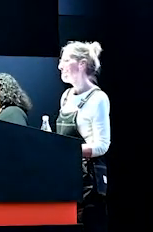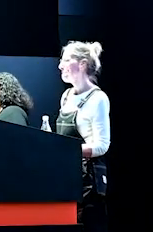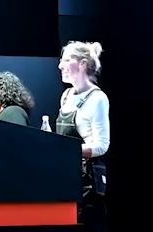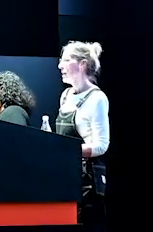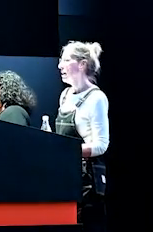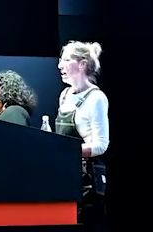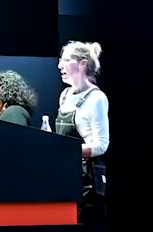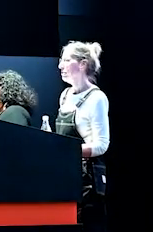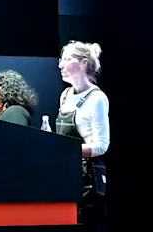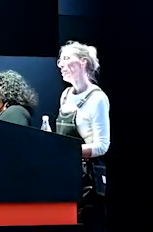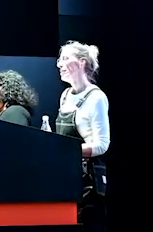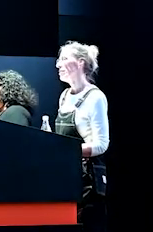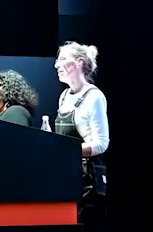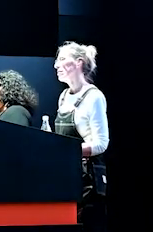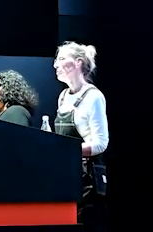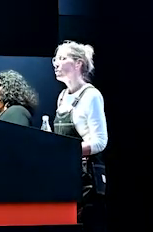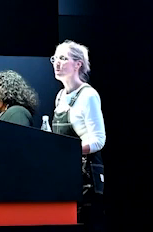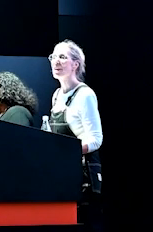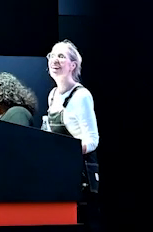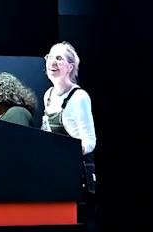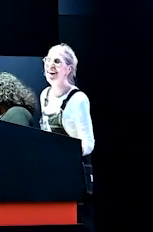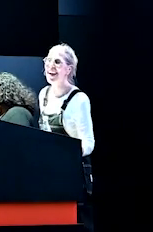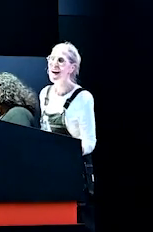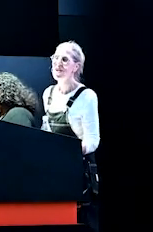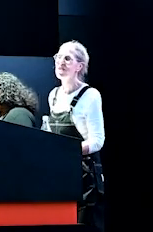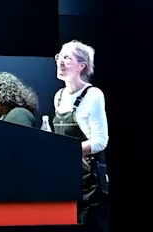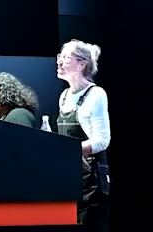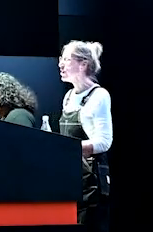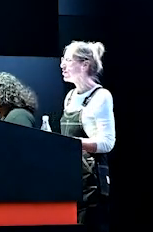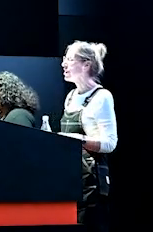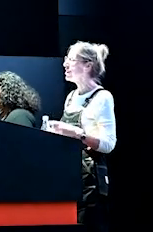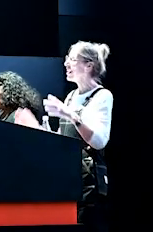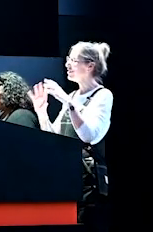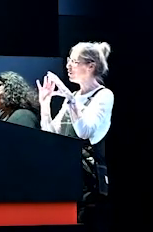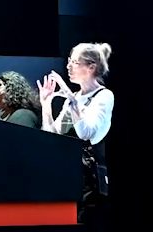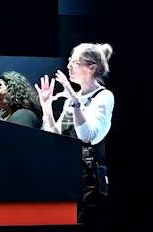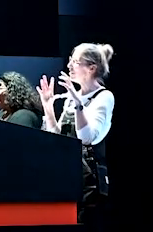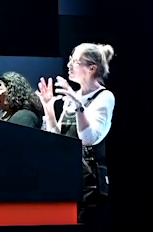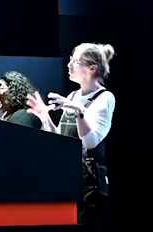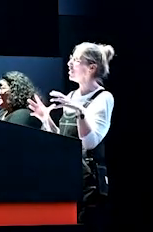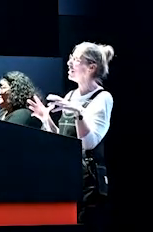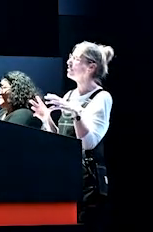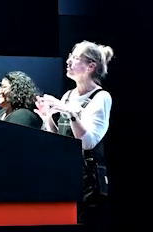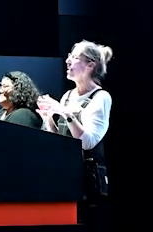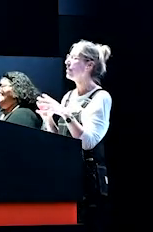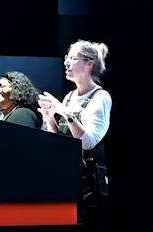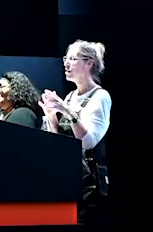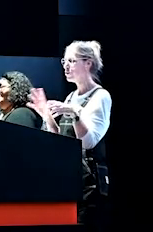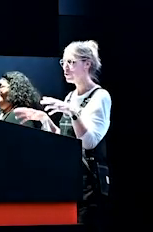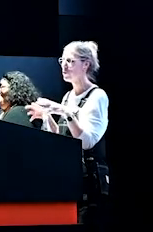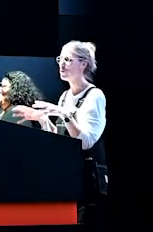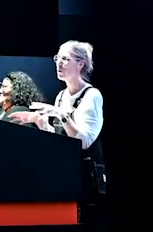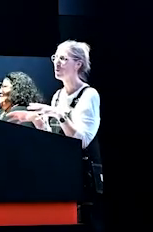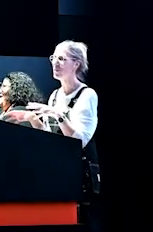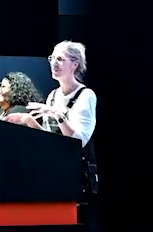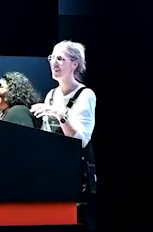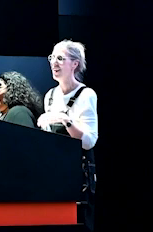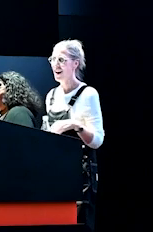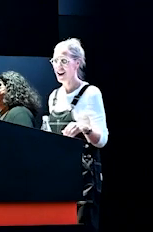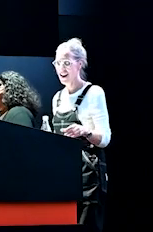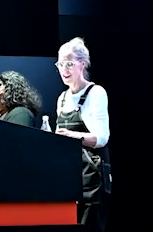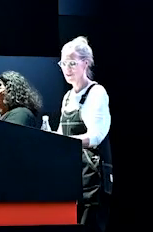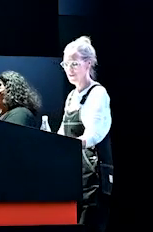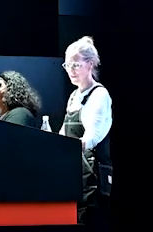that. We didn't talk, so. But they're like, so the different characters have their different roles.